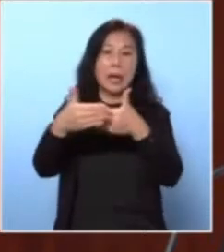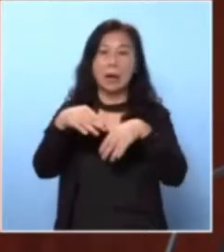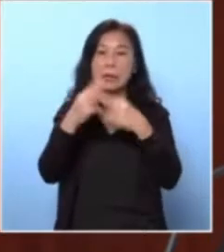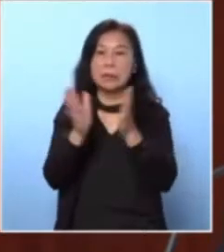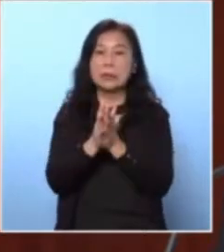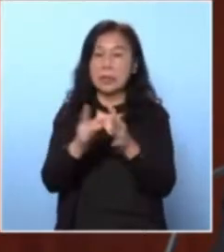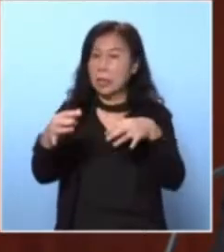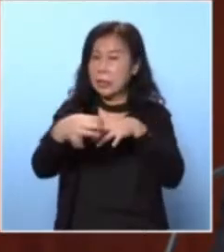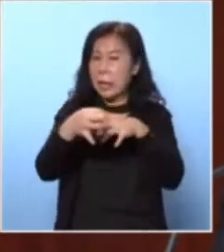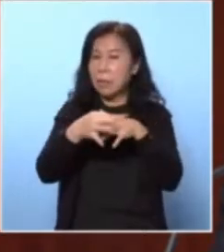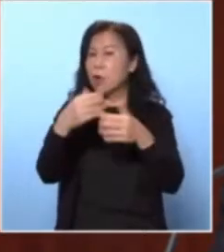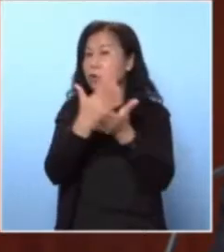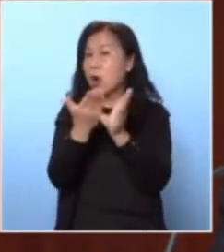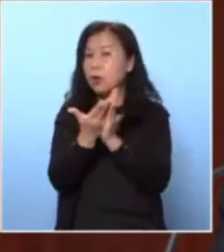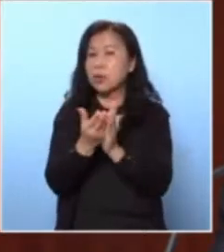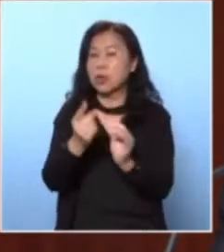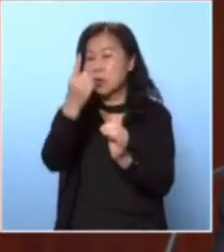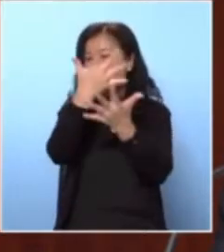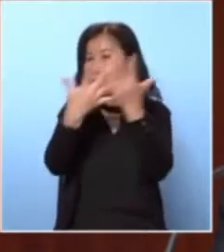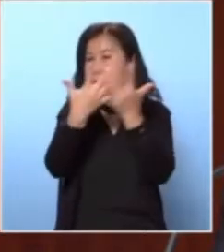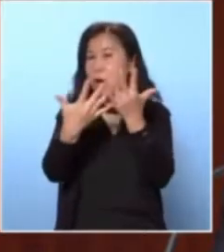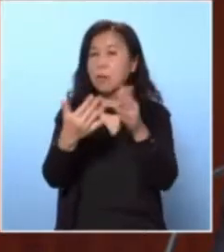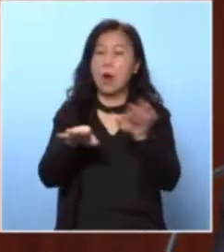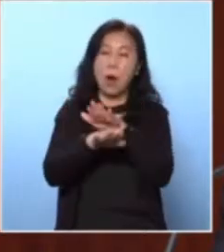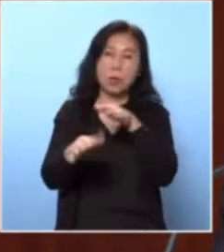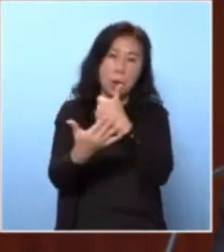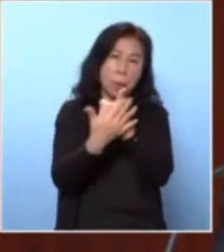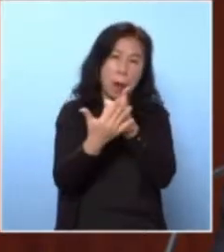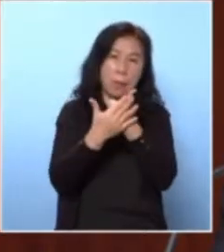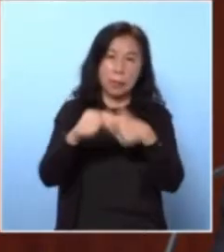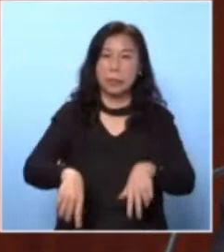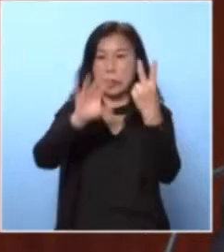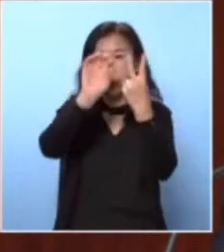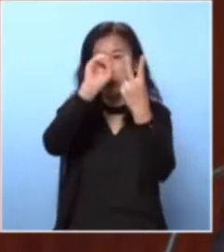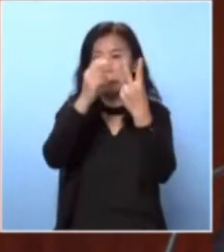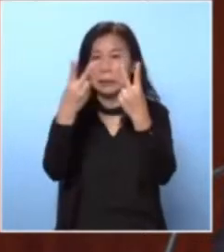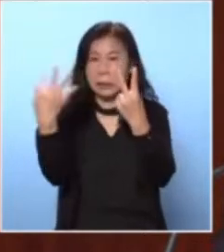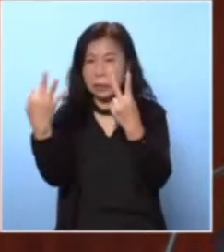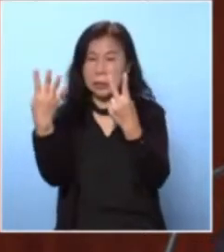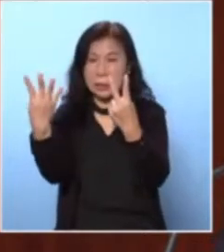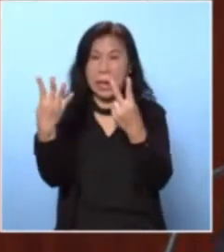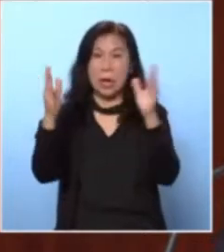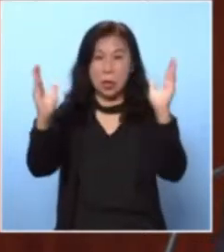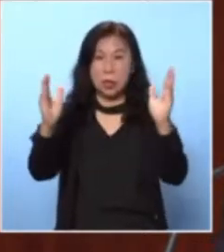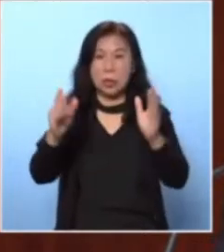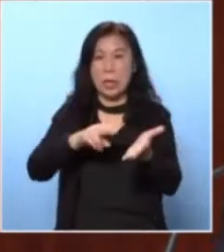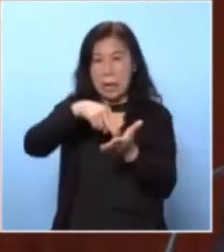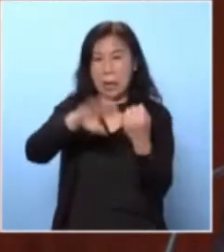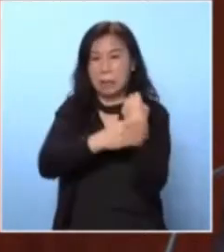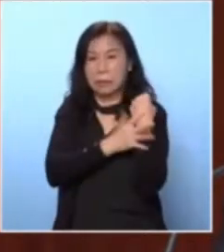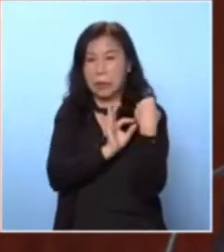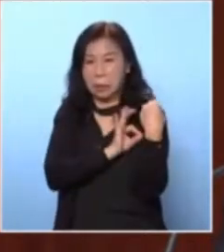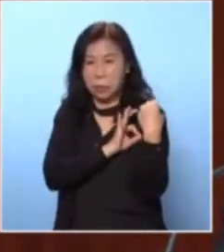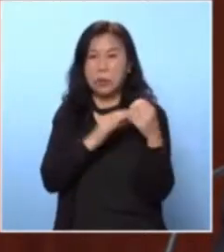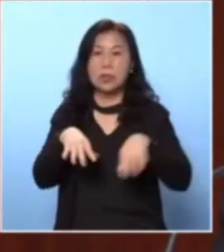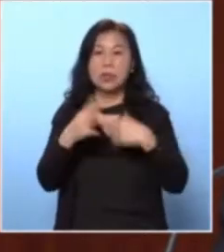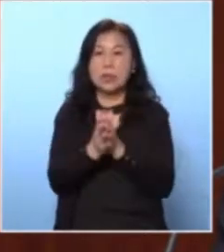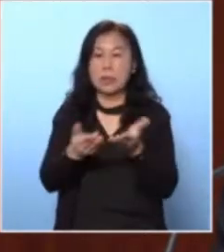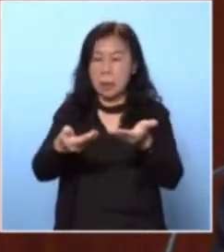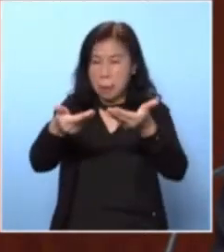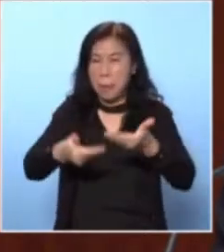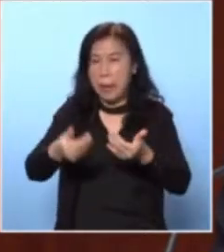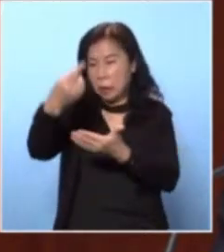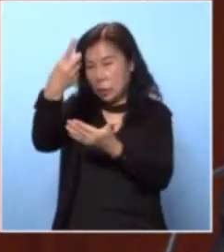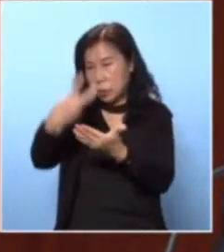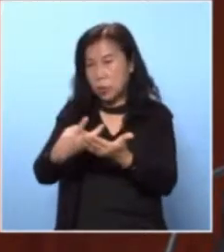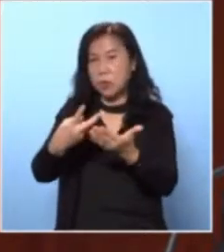telecommunications, transportation, financial institutions, etc. We will introduce a bill into the Legislative Council for